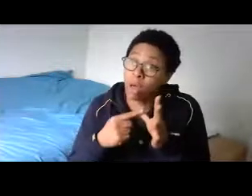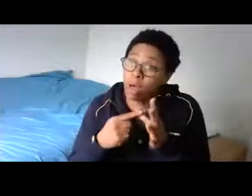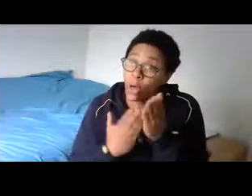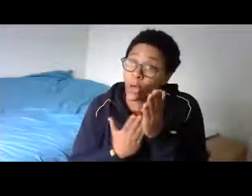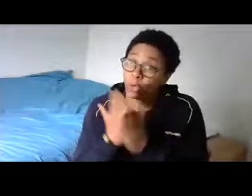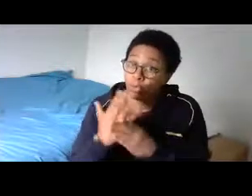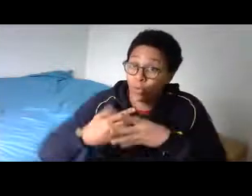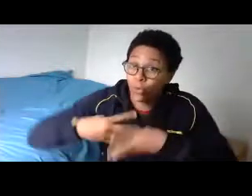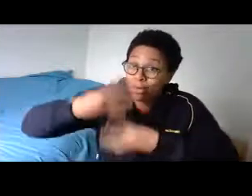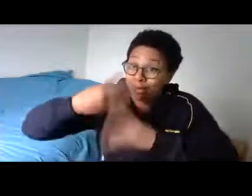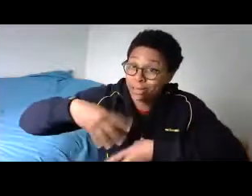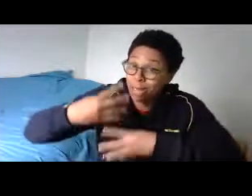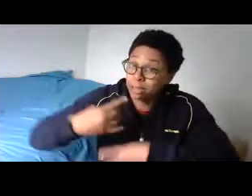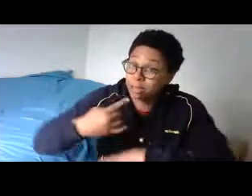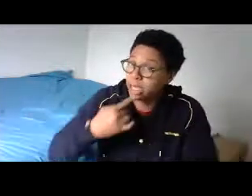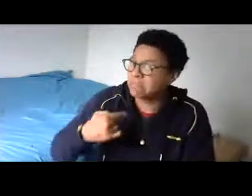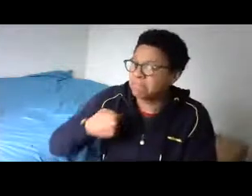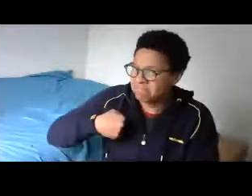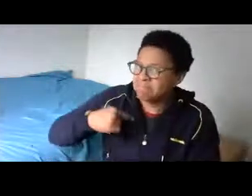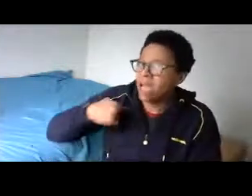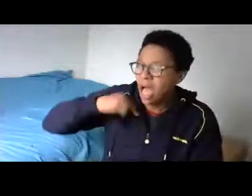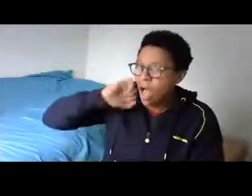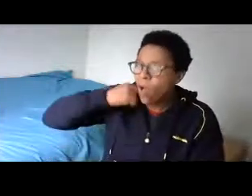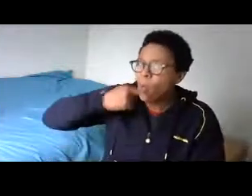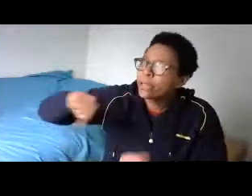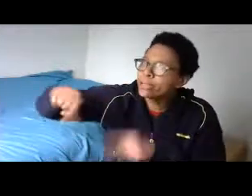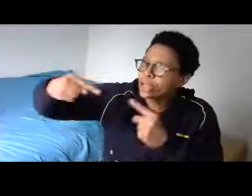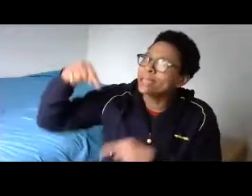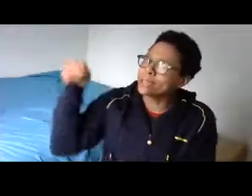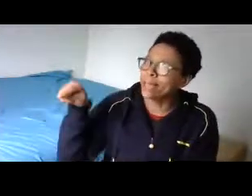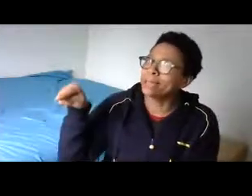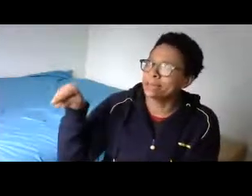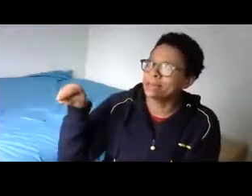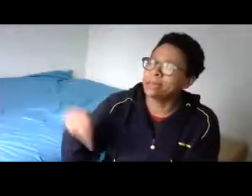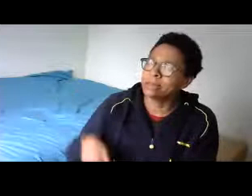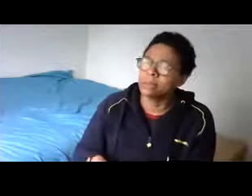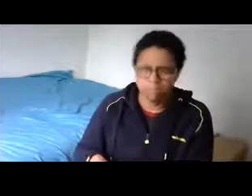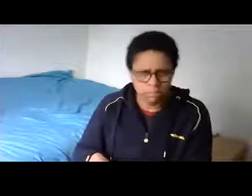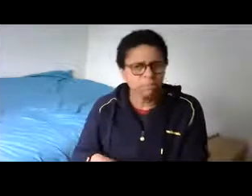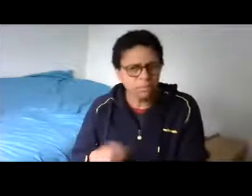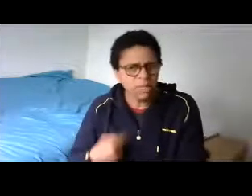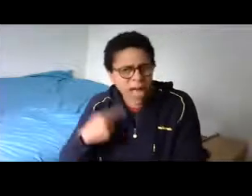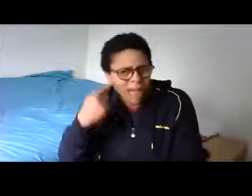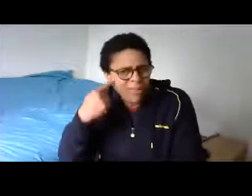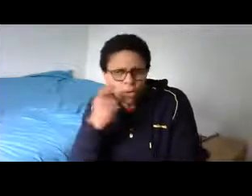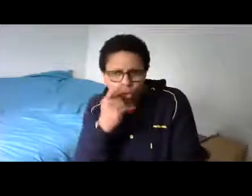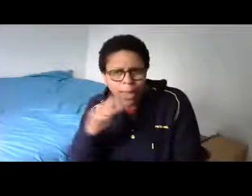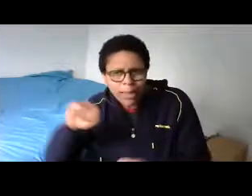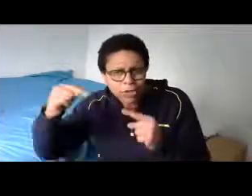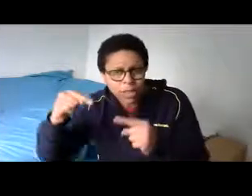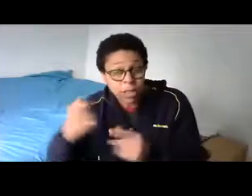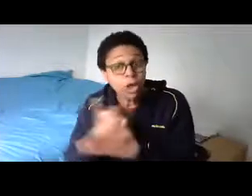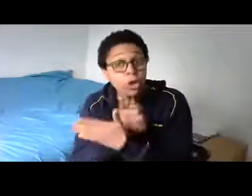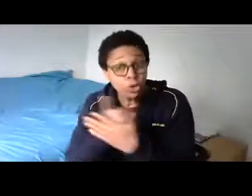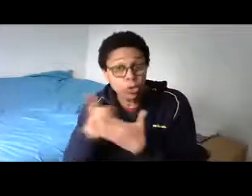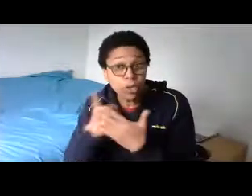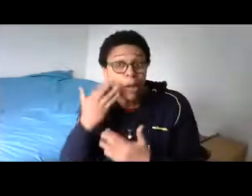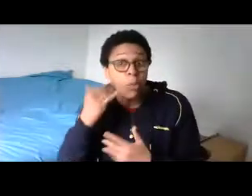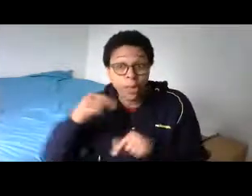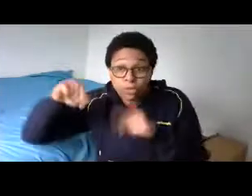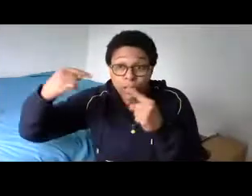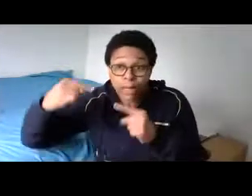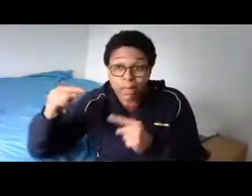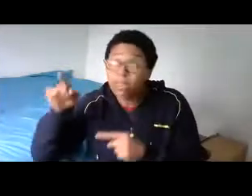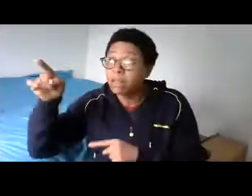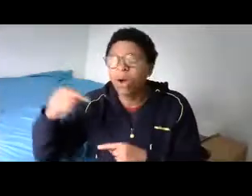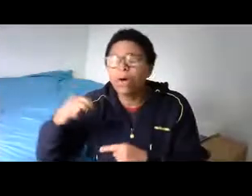yeah, I think what happens, I would say that you can challenge that, and usually when people do, they allow them to have